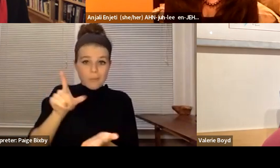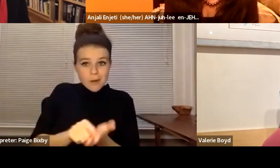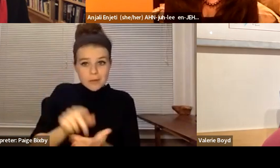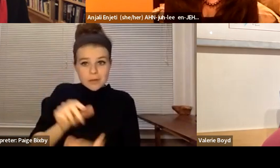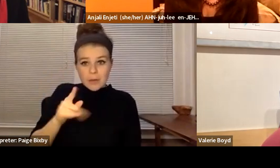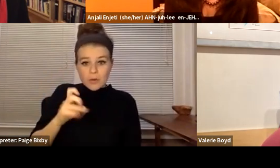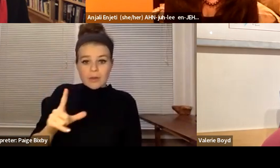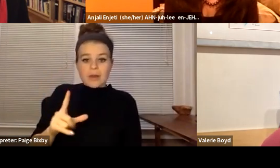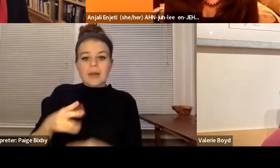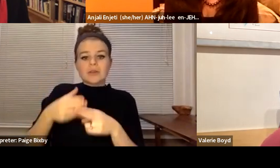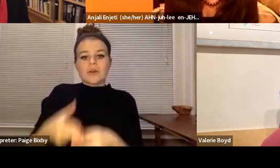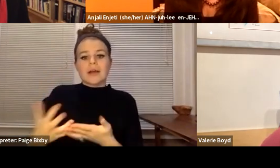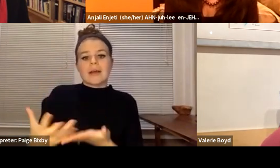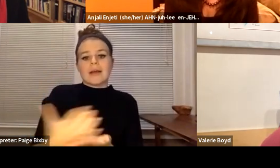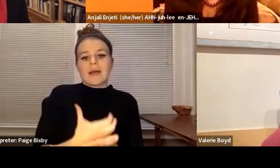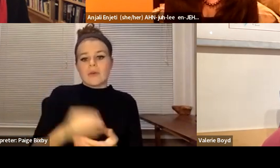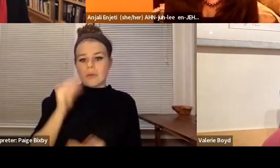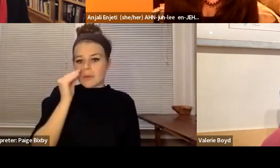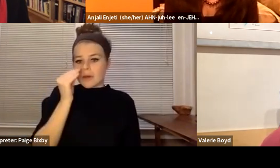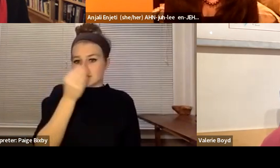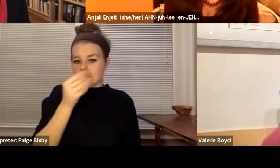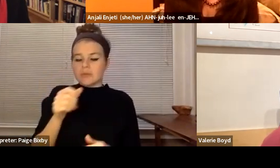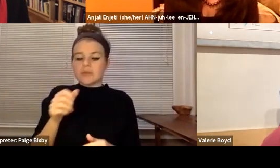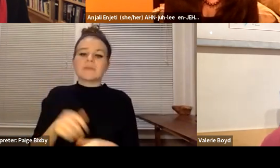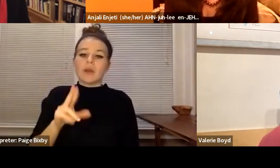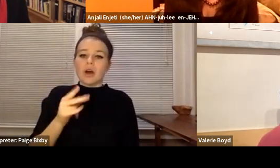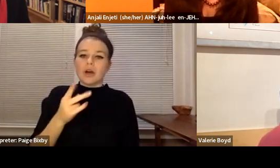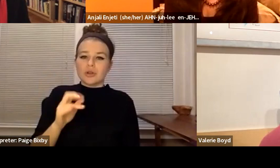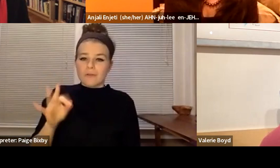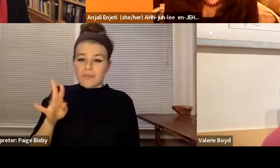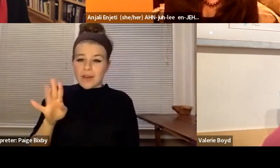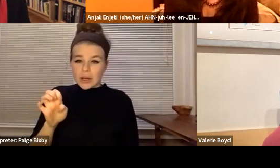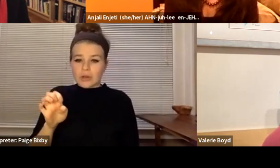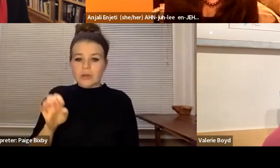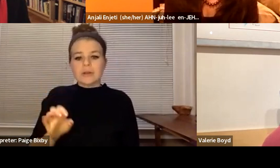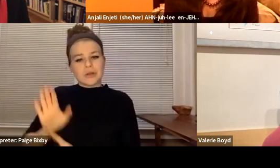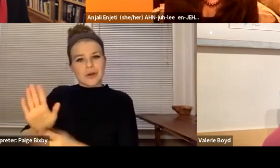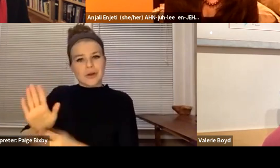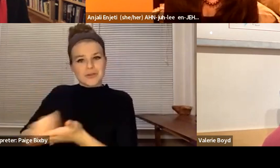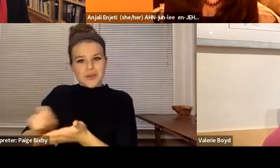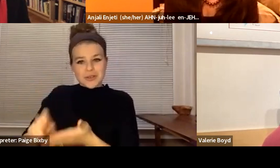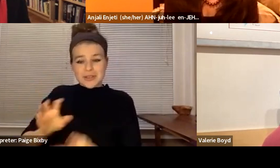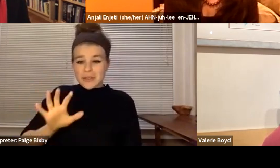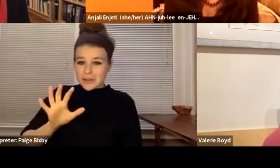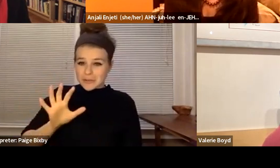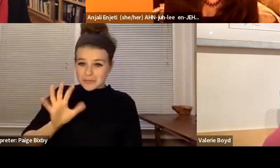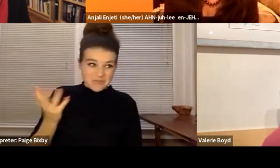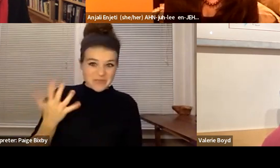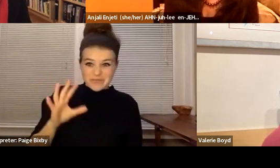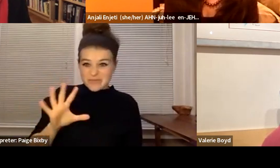Gathering Blossoms Under Fire, The Journals of Alice Walker. And it features more than 5 decades of her journal